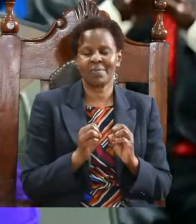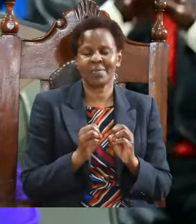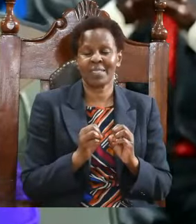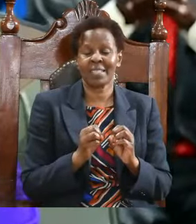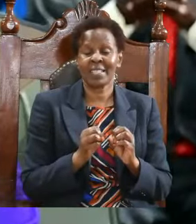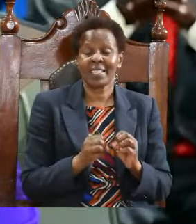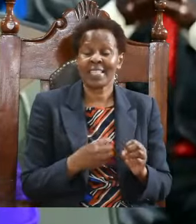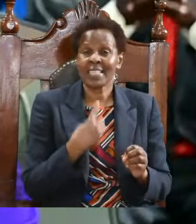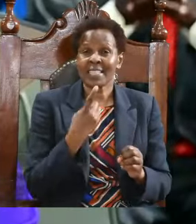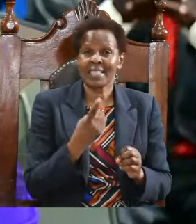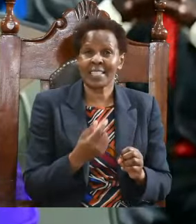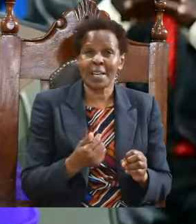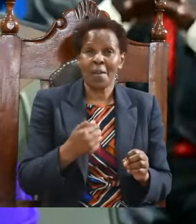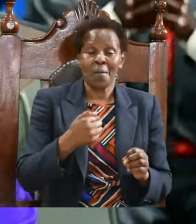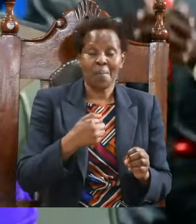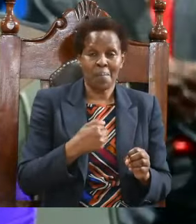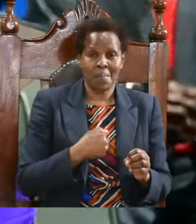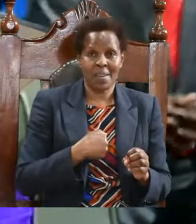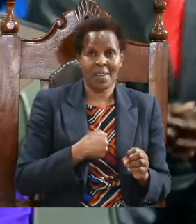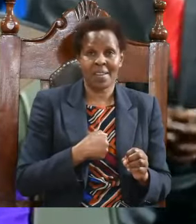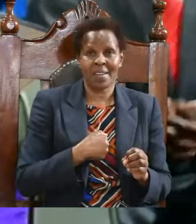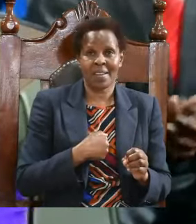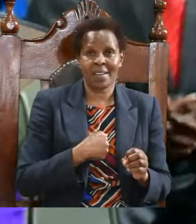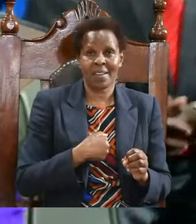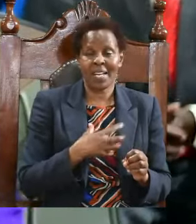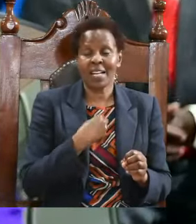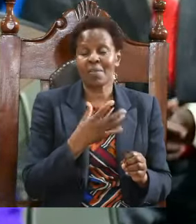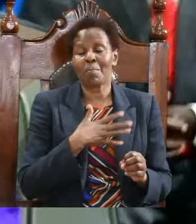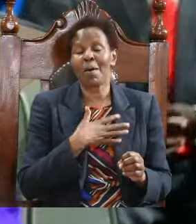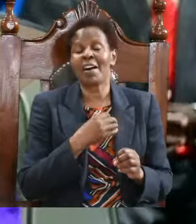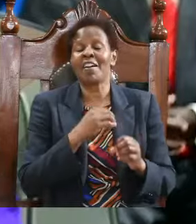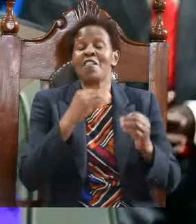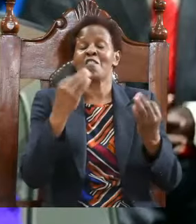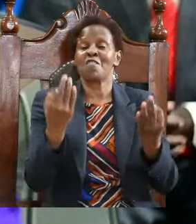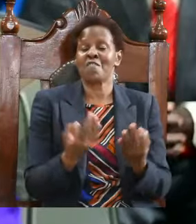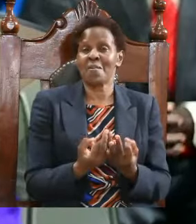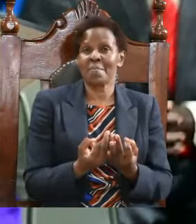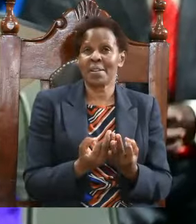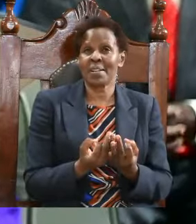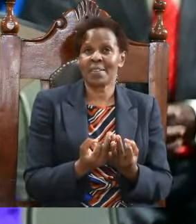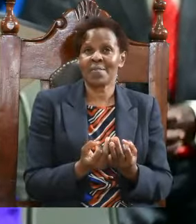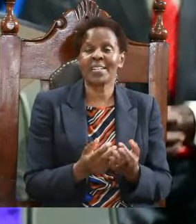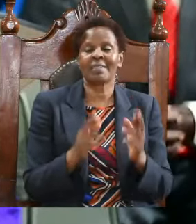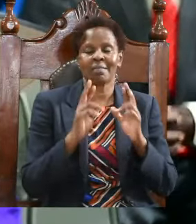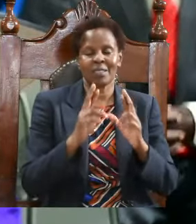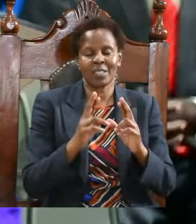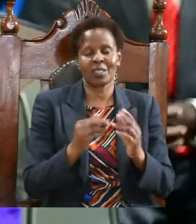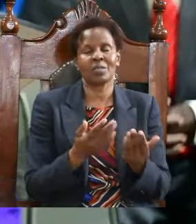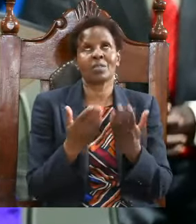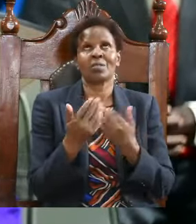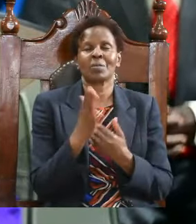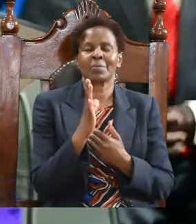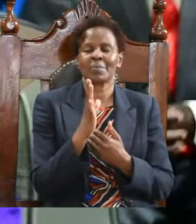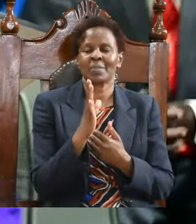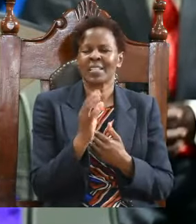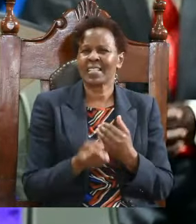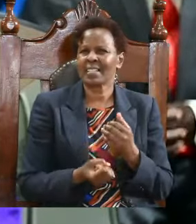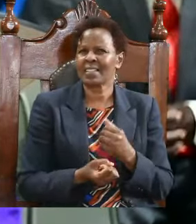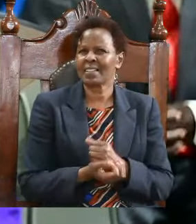myself and my family, we are going to serve the Lord. Have you seen any consultation? Hello?